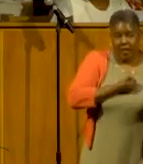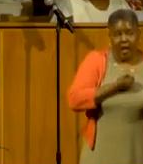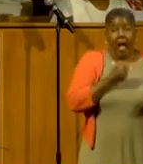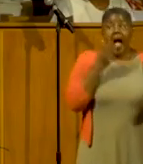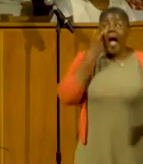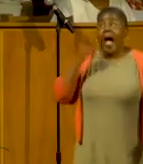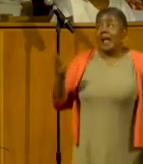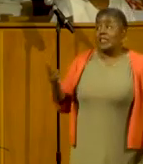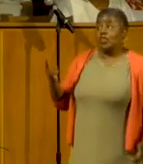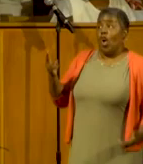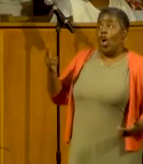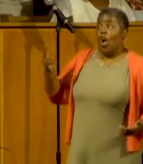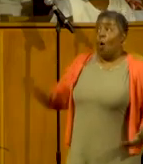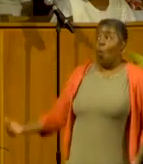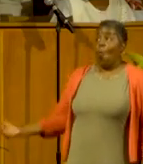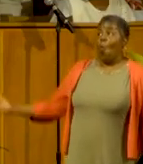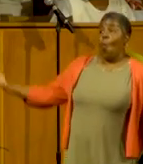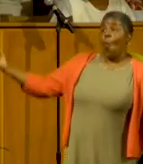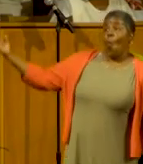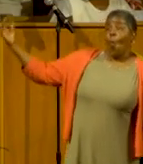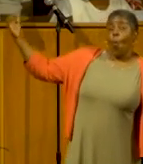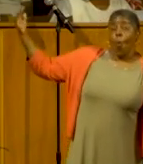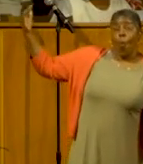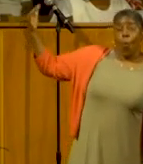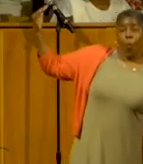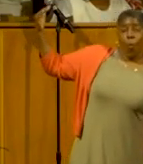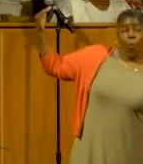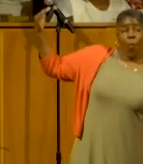and I saw that first wave come,